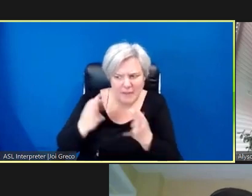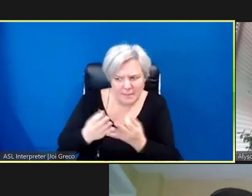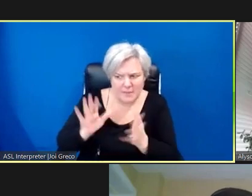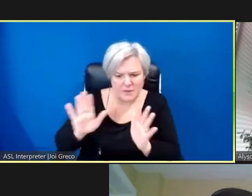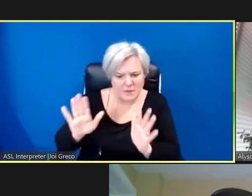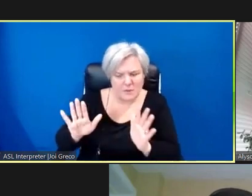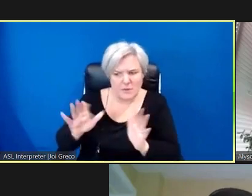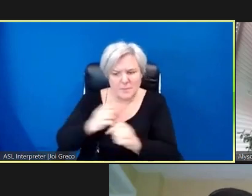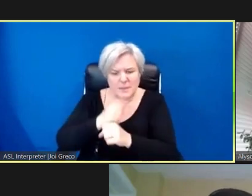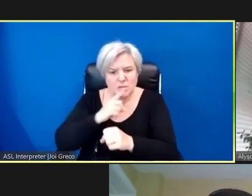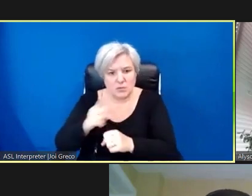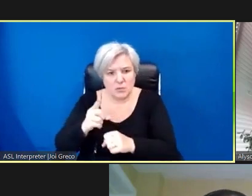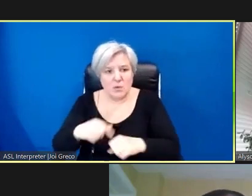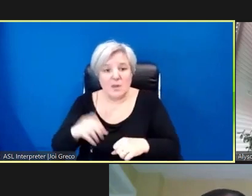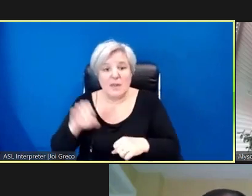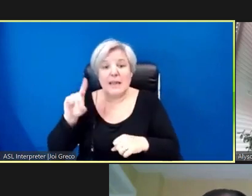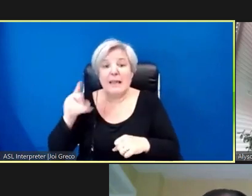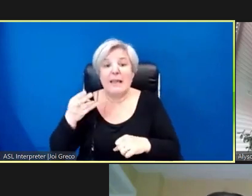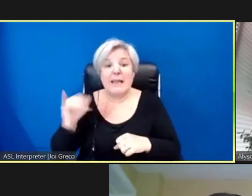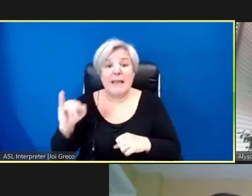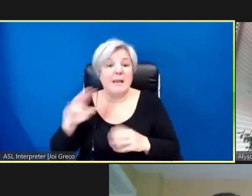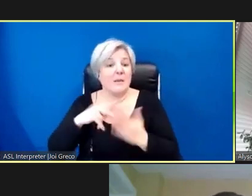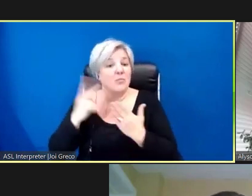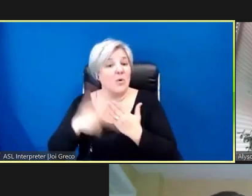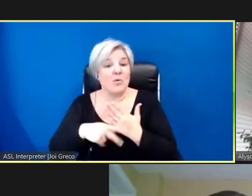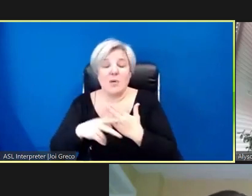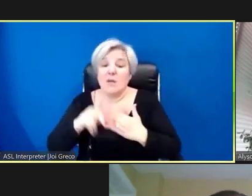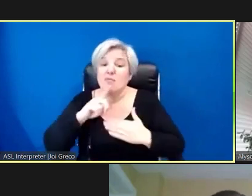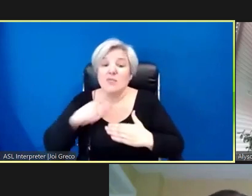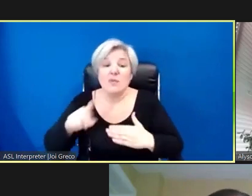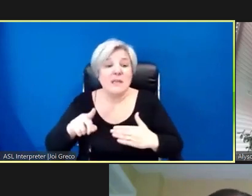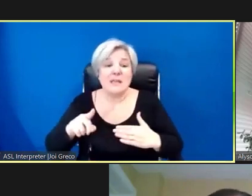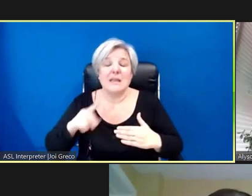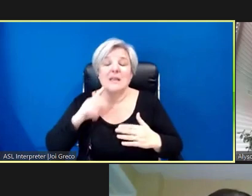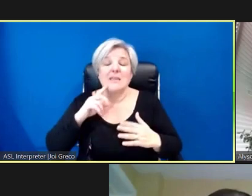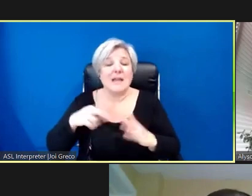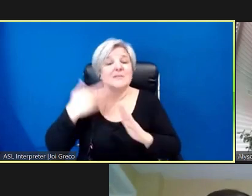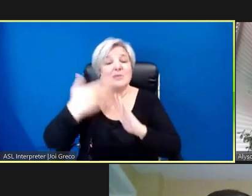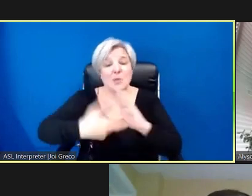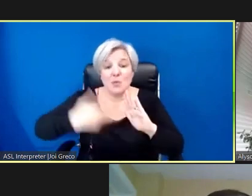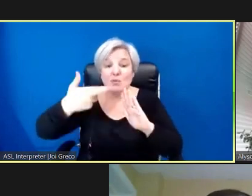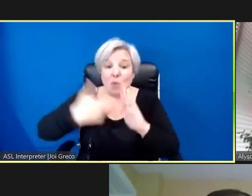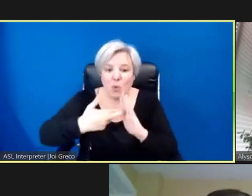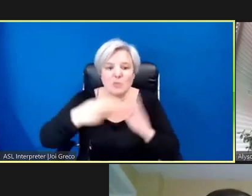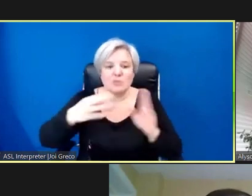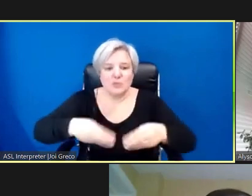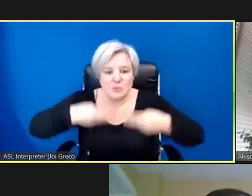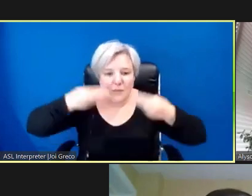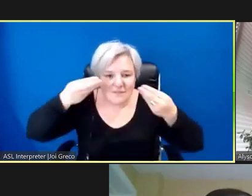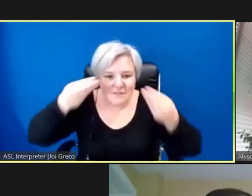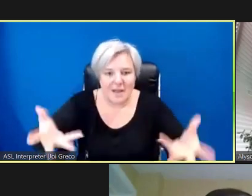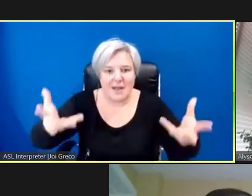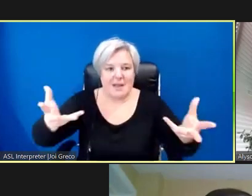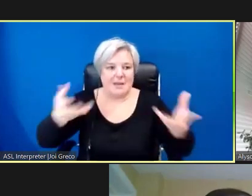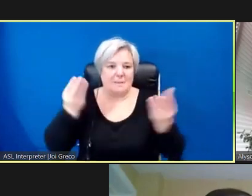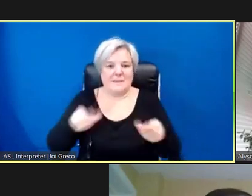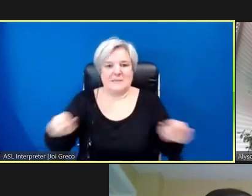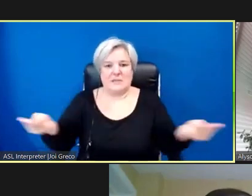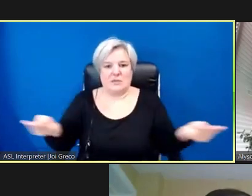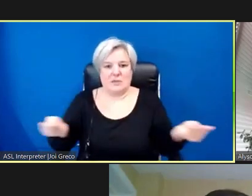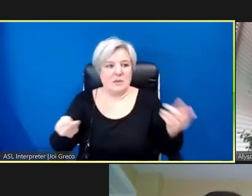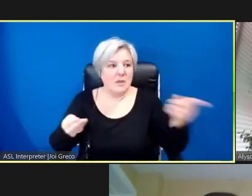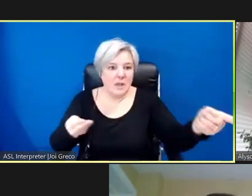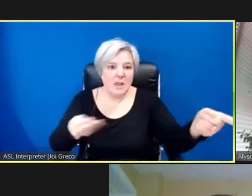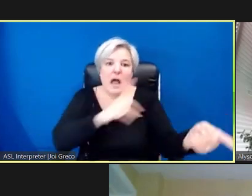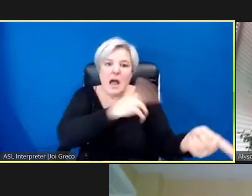And the EHDI program is really in the ideal role to be able to provide these materials,